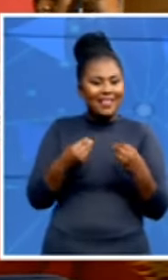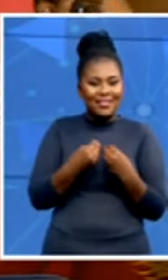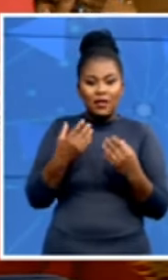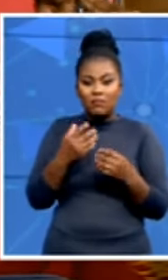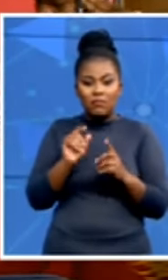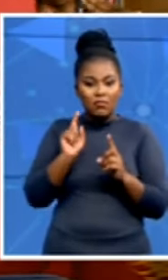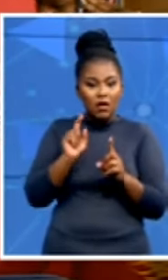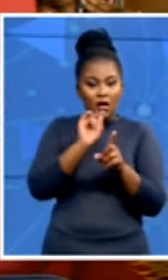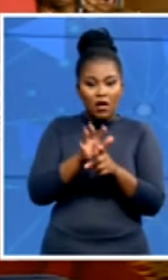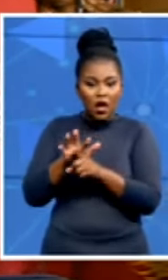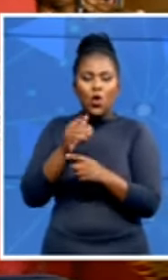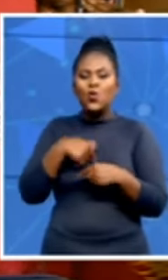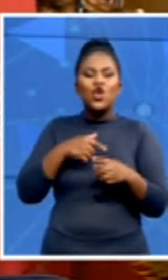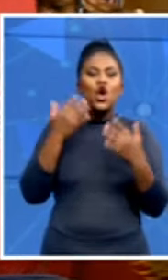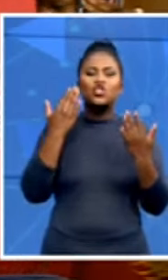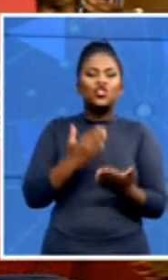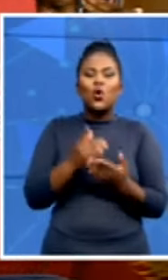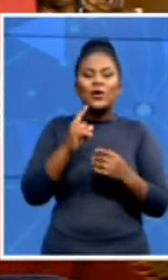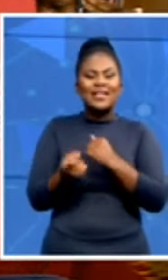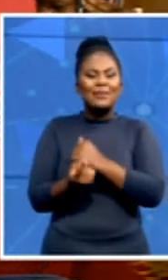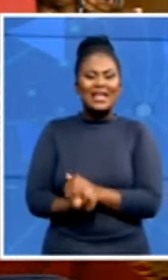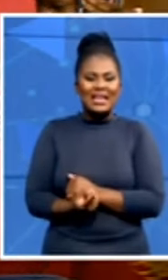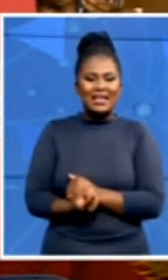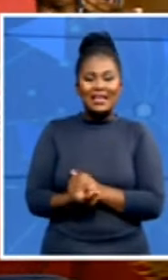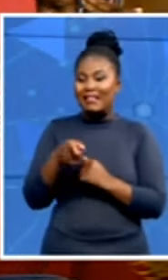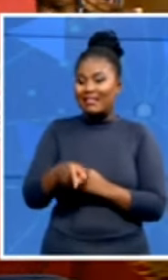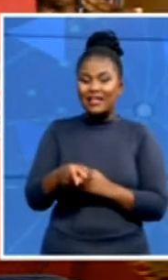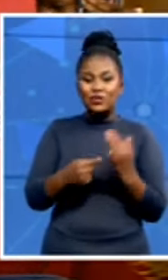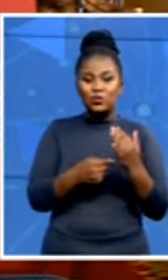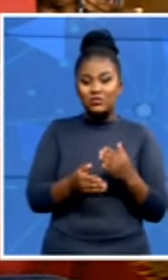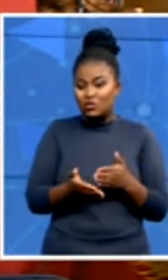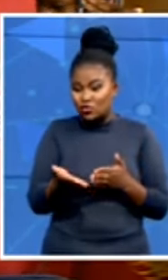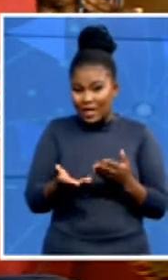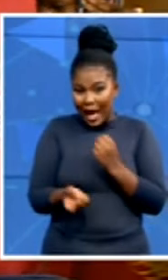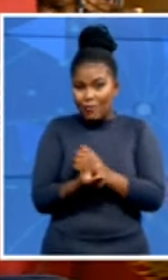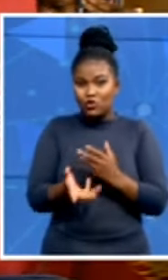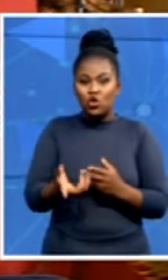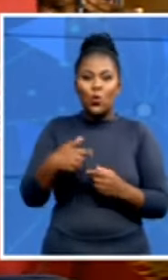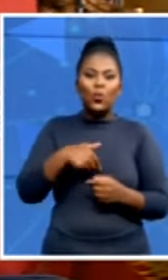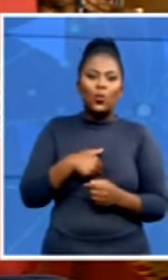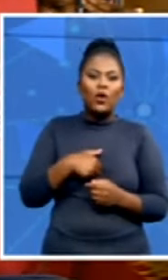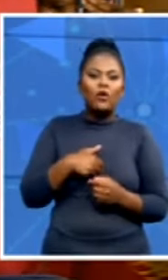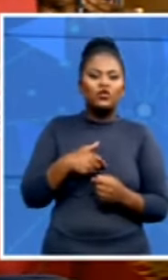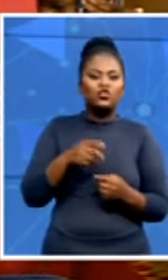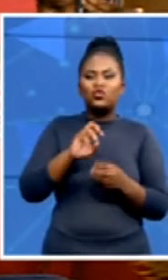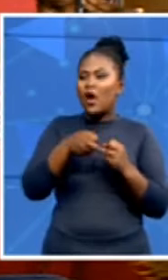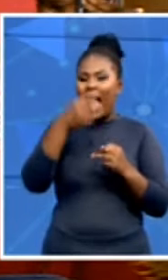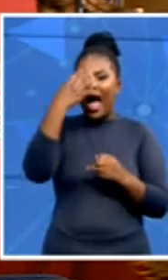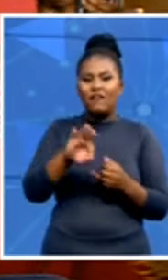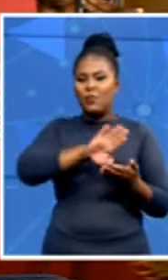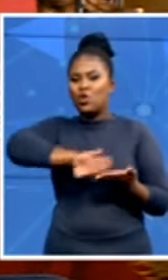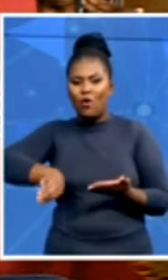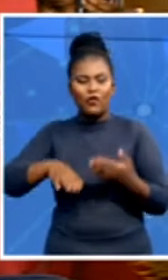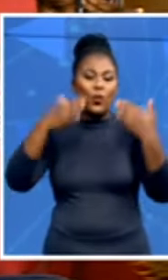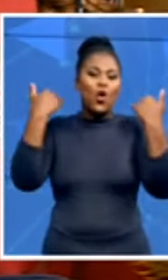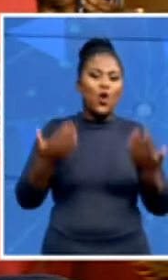if this would lead to people that are trying to overthrow government or what. We had to look at all aspects. And of course, others will